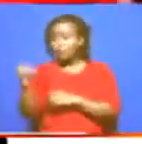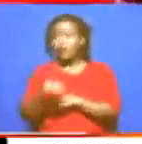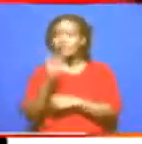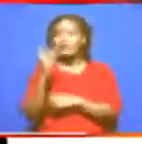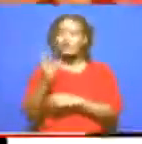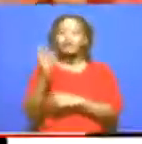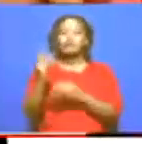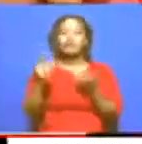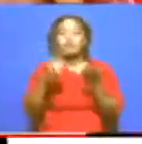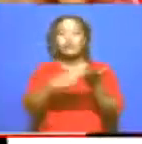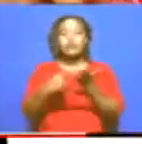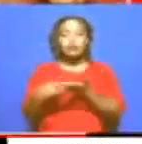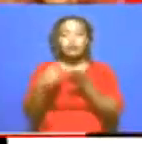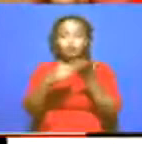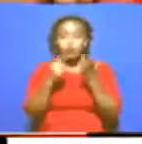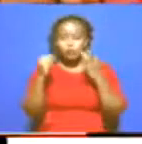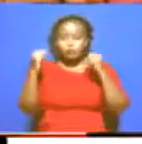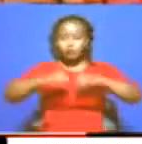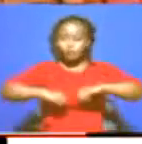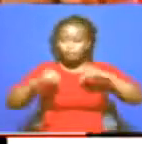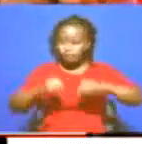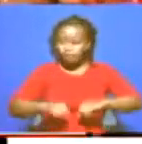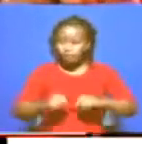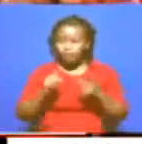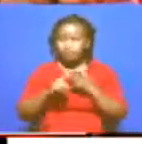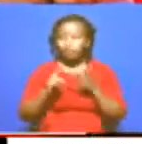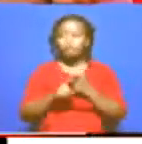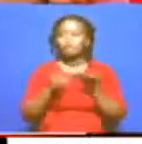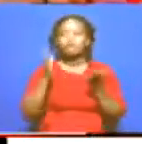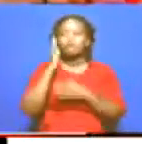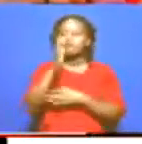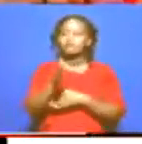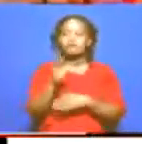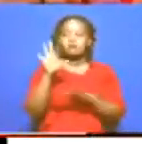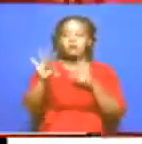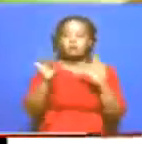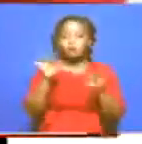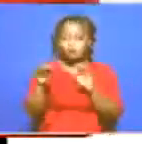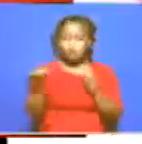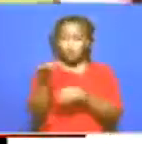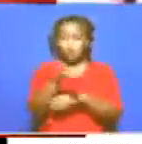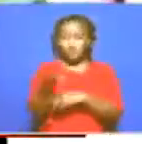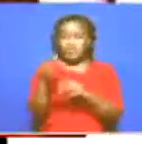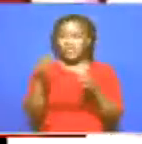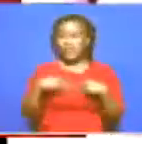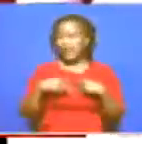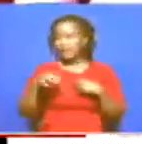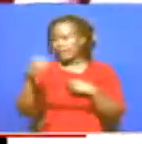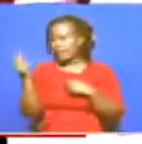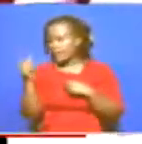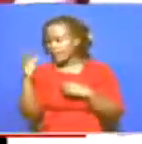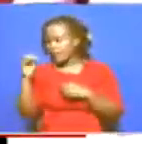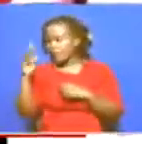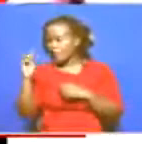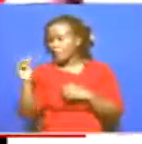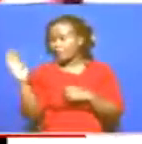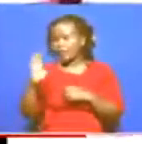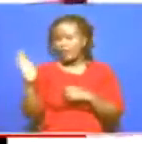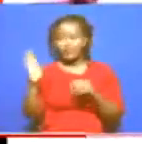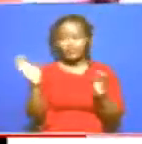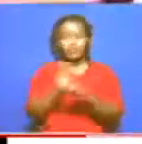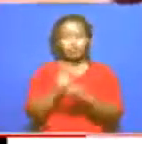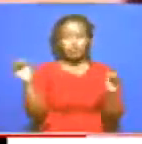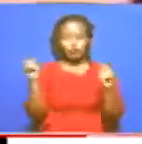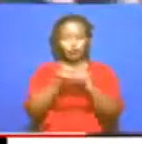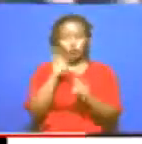consensus, universal suffrage, direct nomination in areas where there is no other ODM candidate, and voting